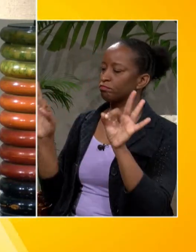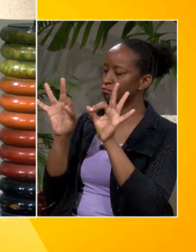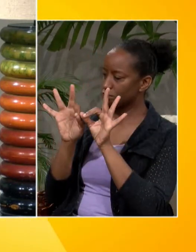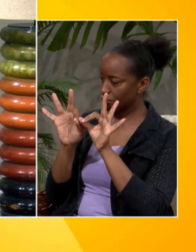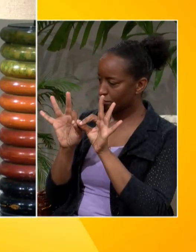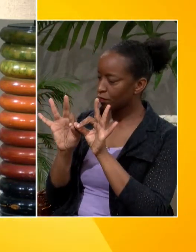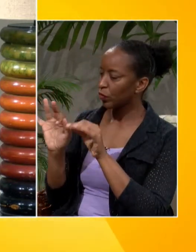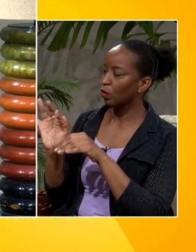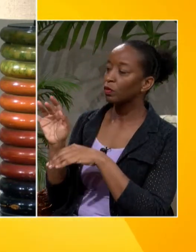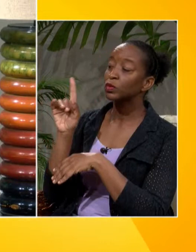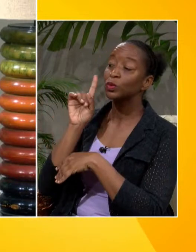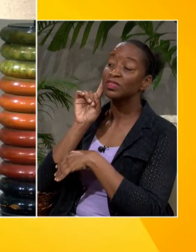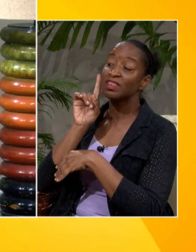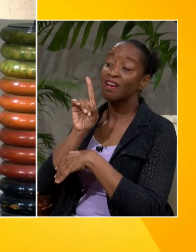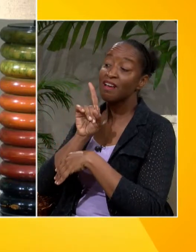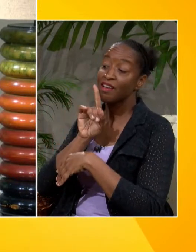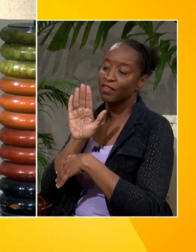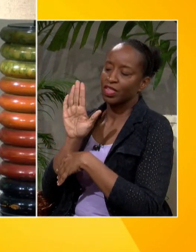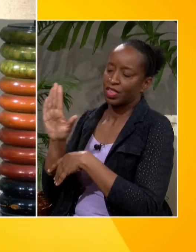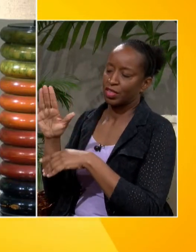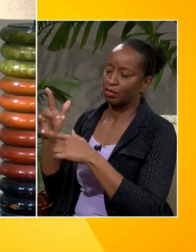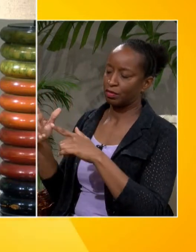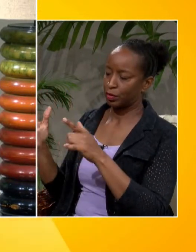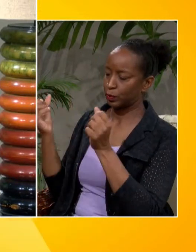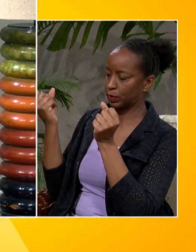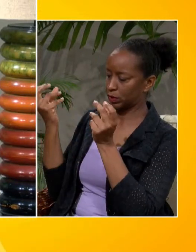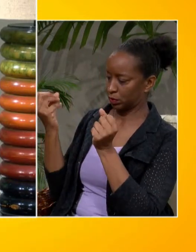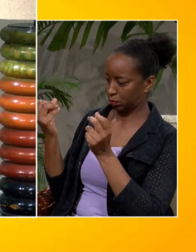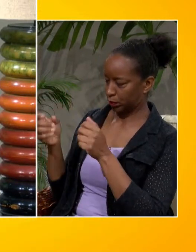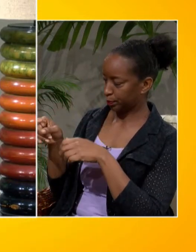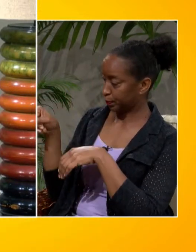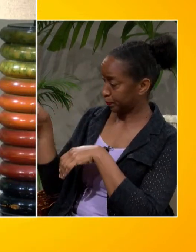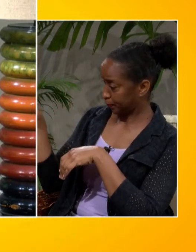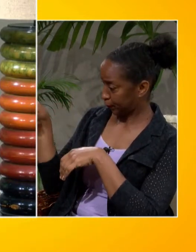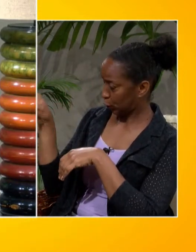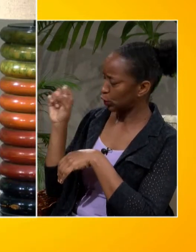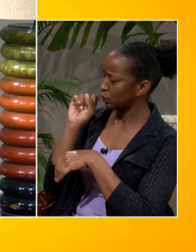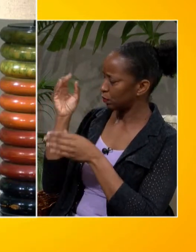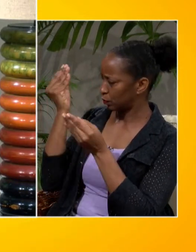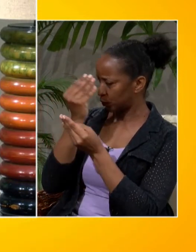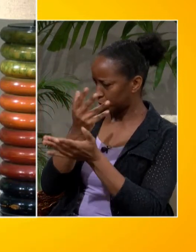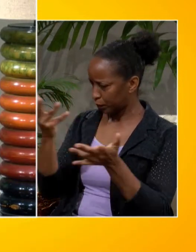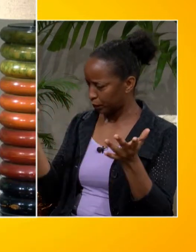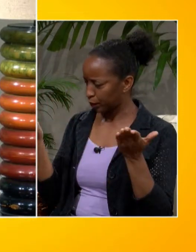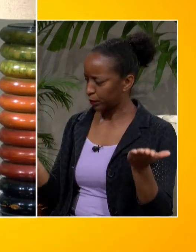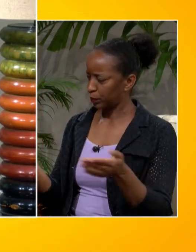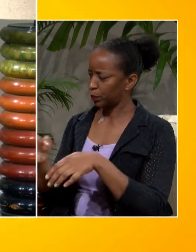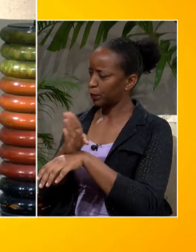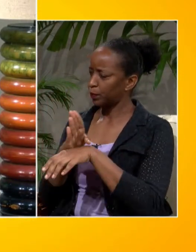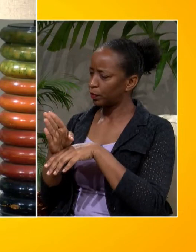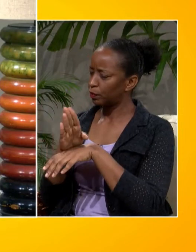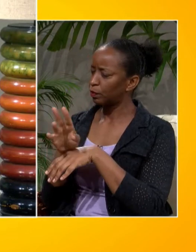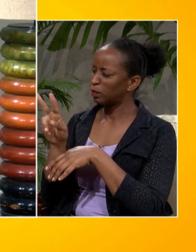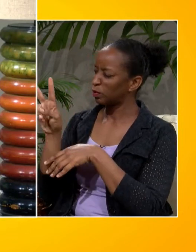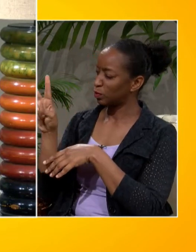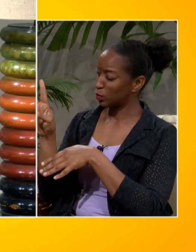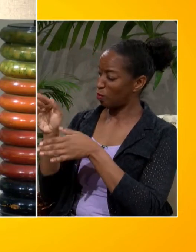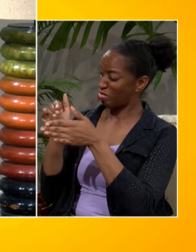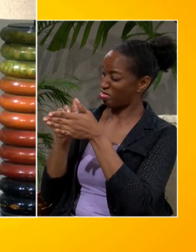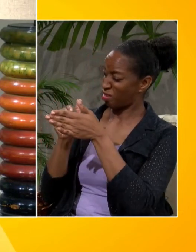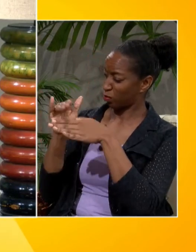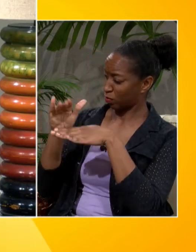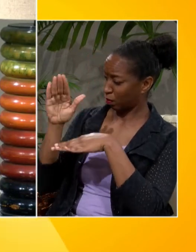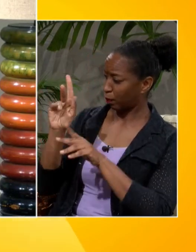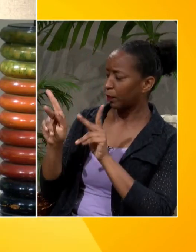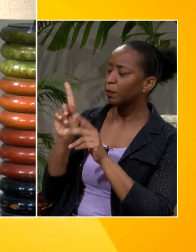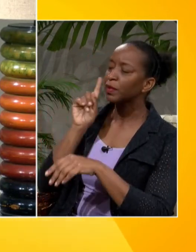with Sandra, of course, telling us that there are over 2,000 deaf and hearing impaired people